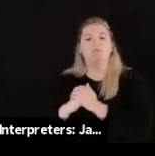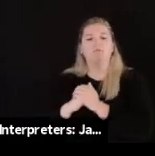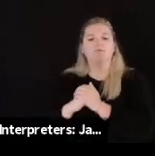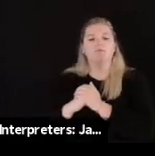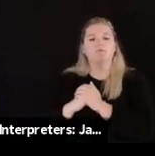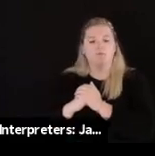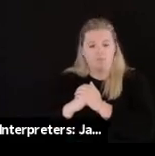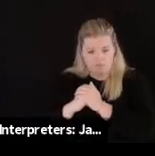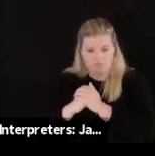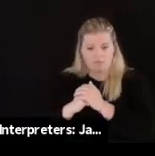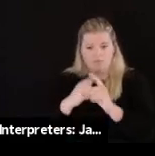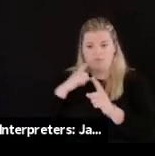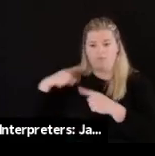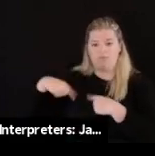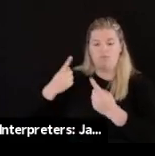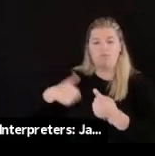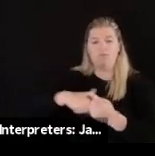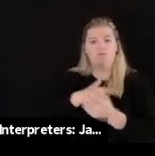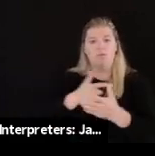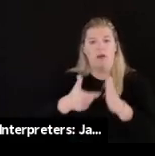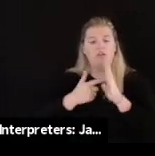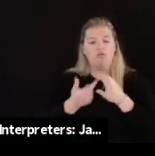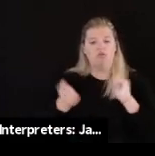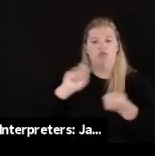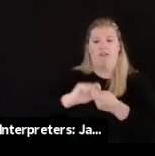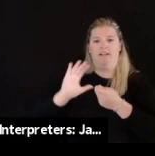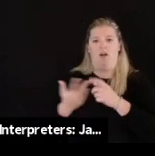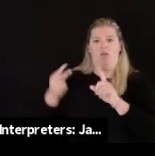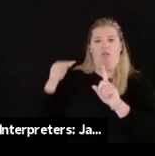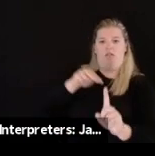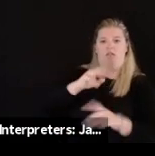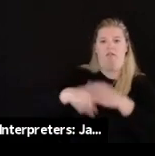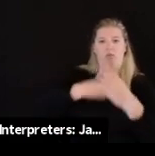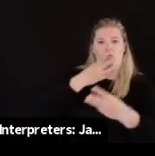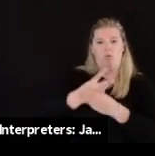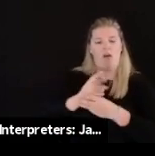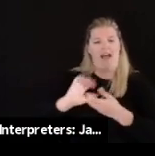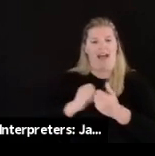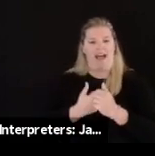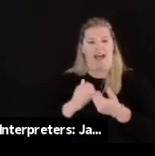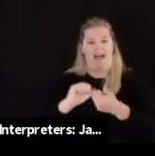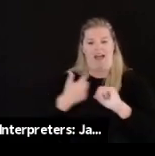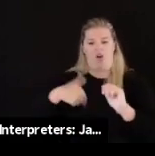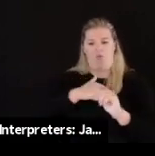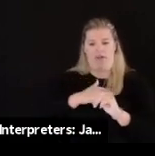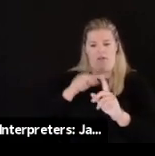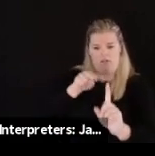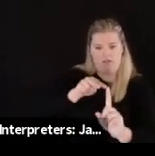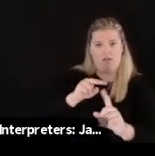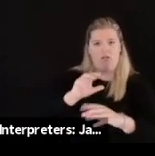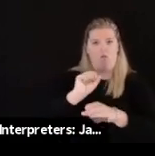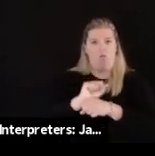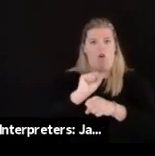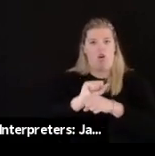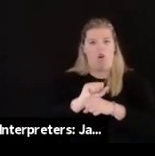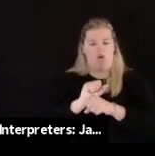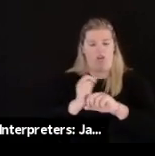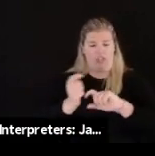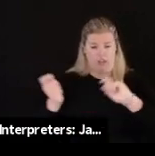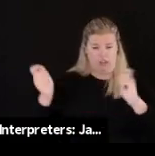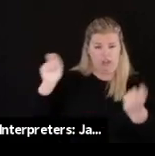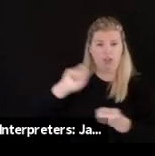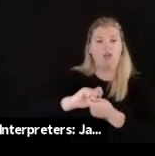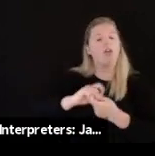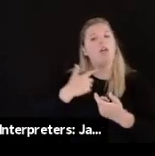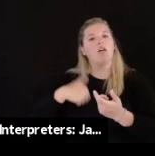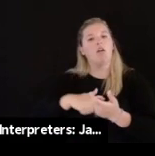to shift our way of engaging the world and navigating our work and worship spaces, we also have to